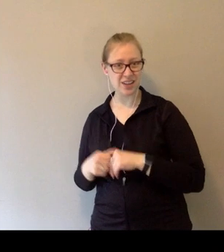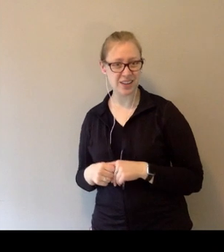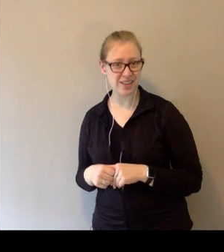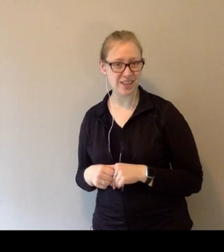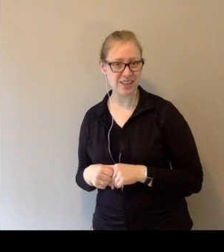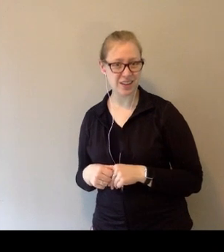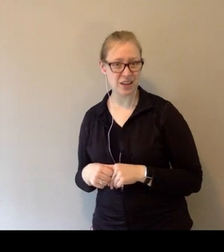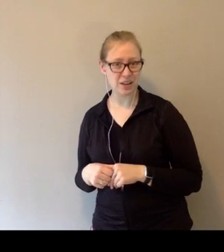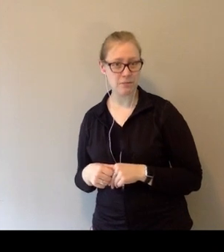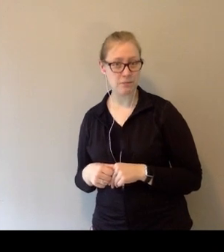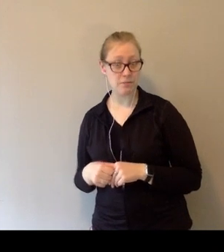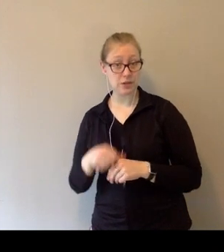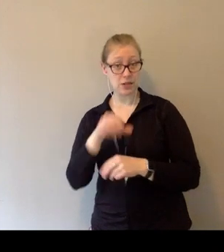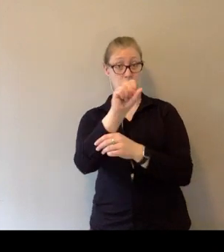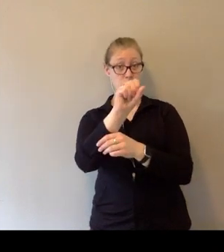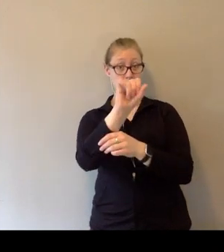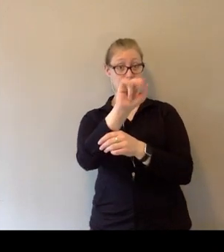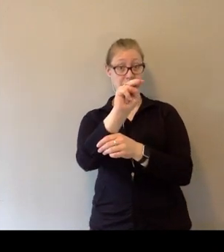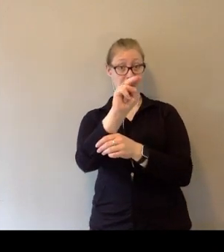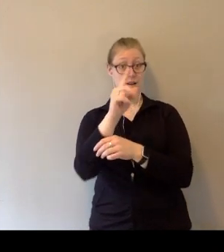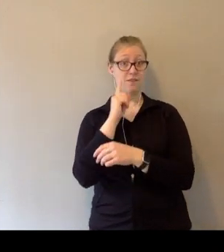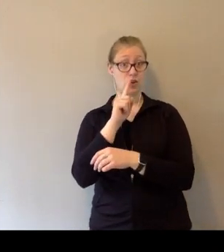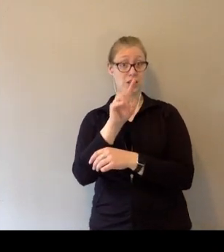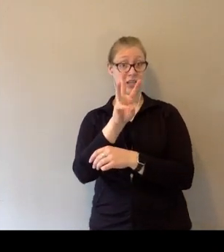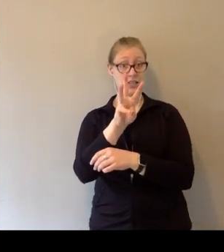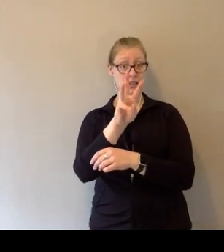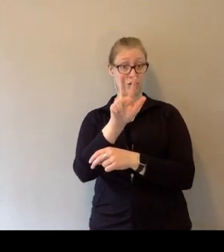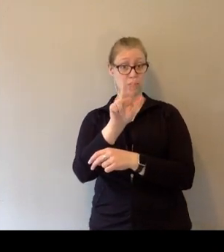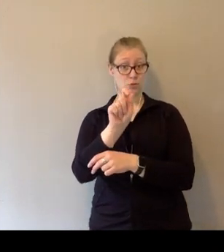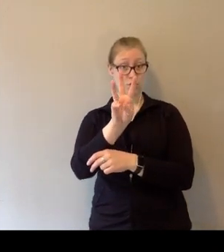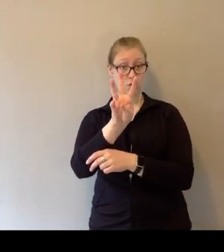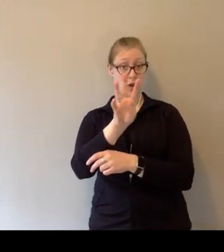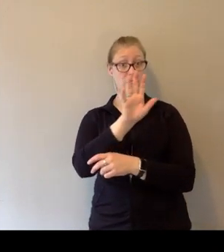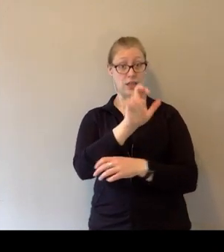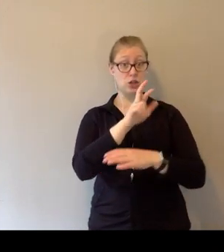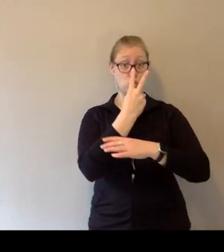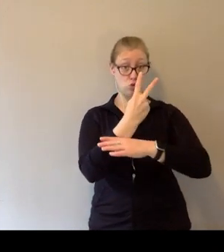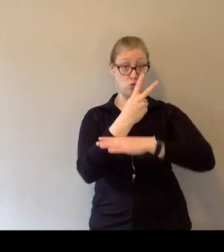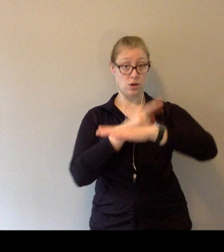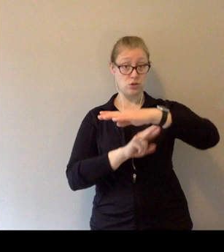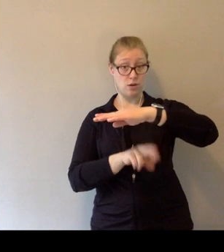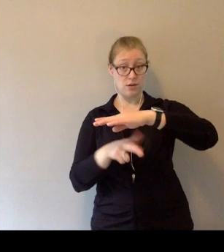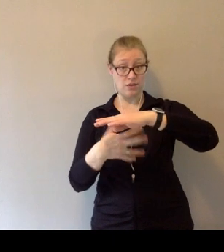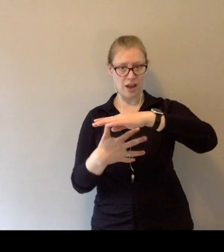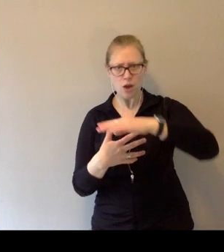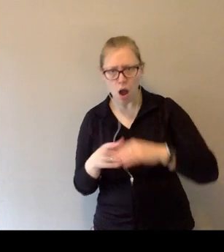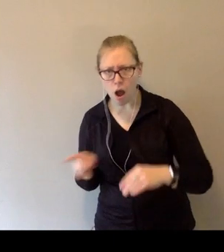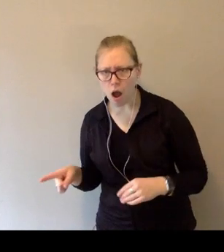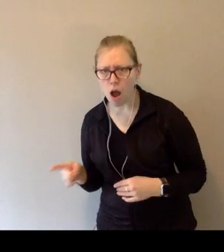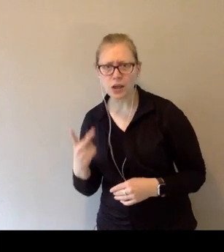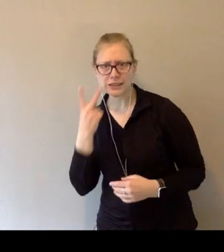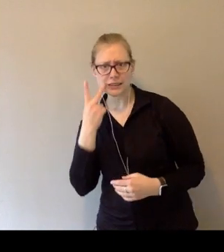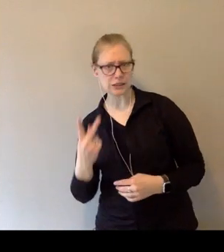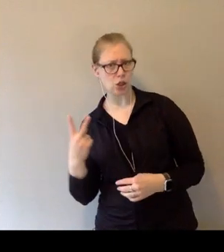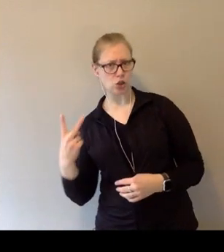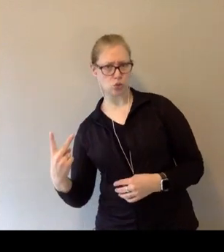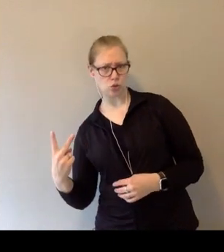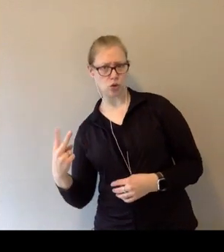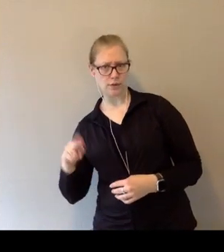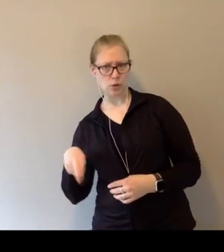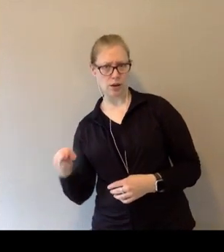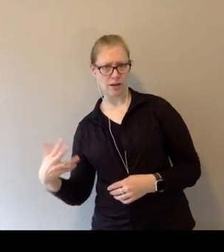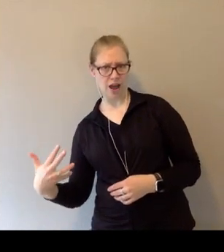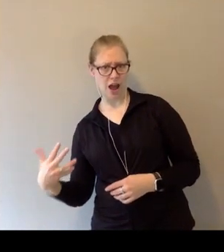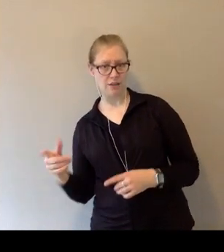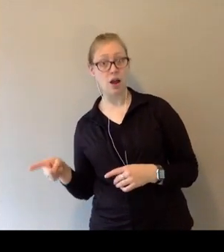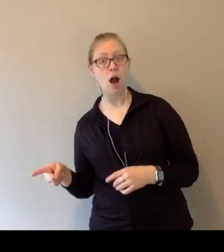the sine of 63.4 is 2 over the square root of 5. Well, here is 2 over the square root of 5. What do you notice? It's the